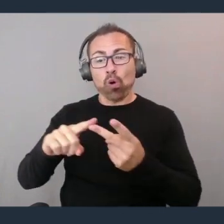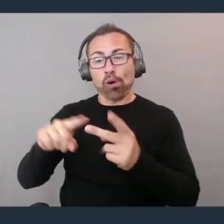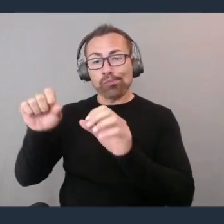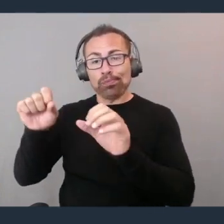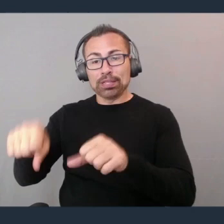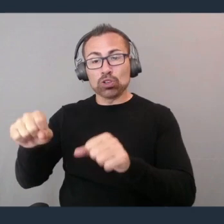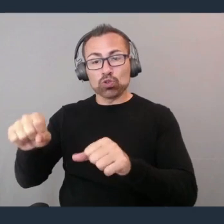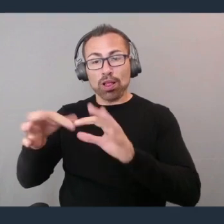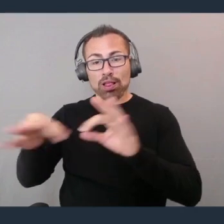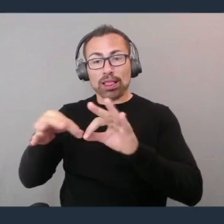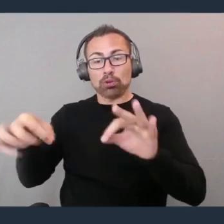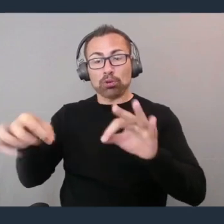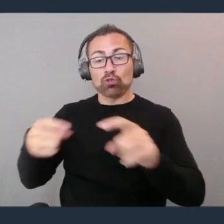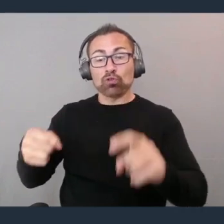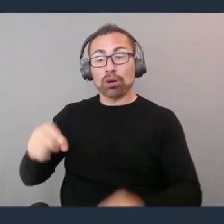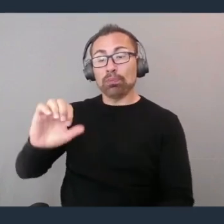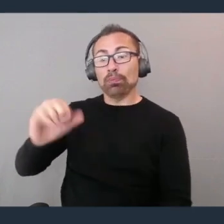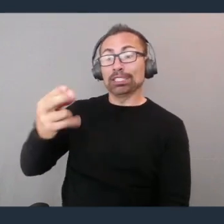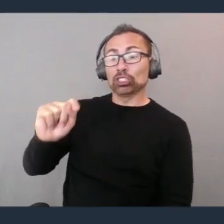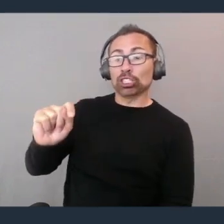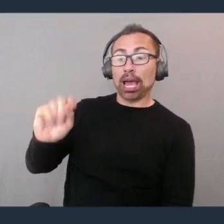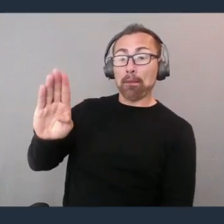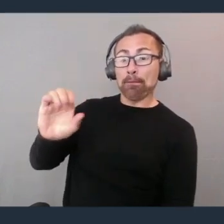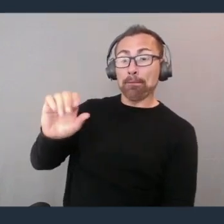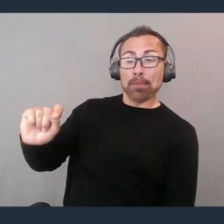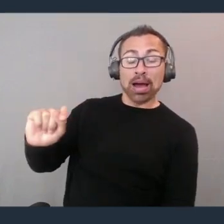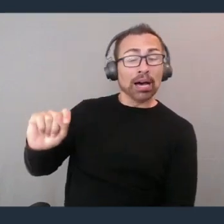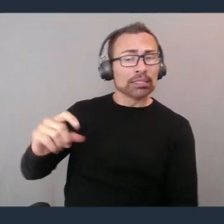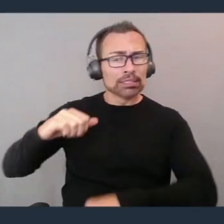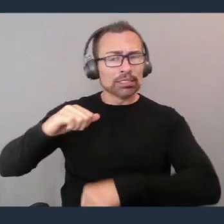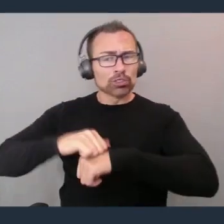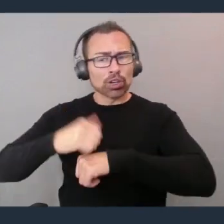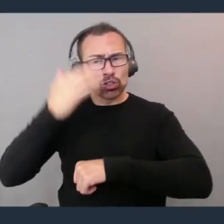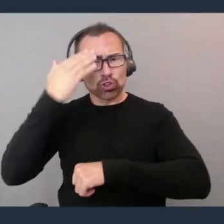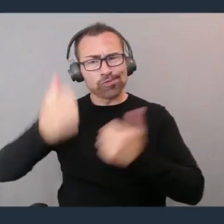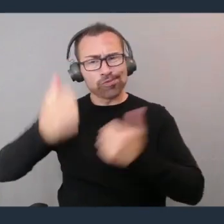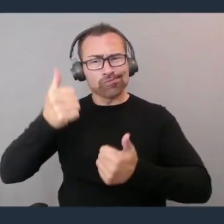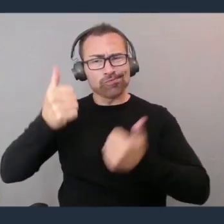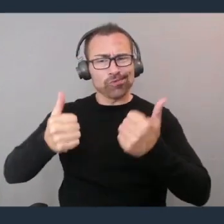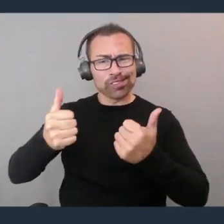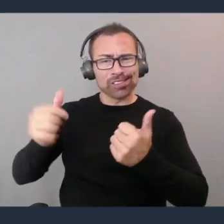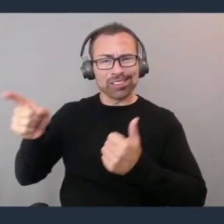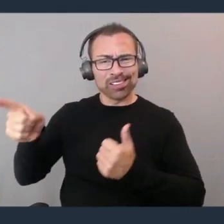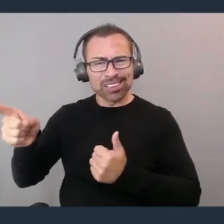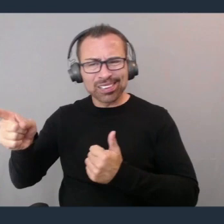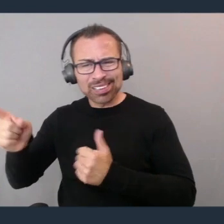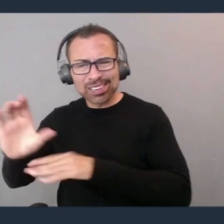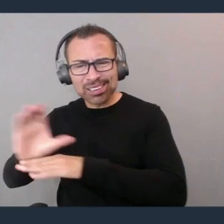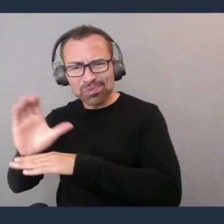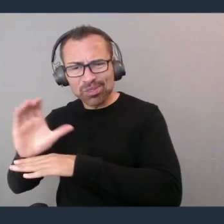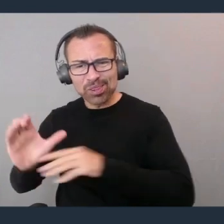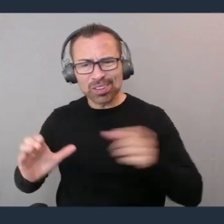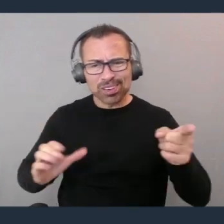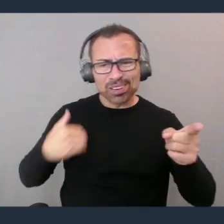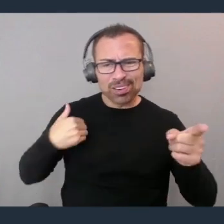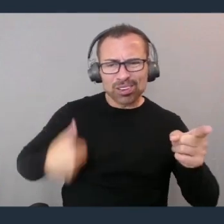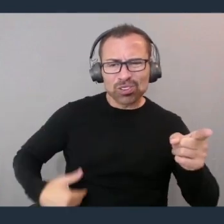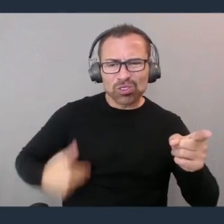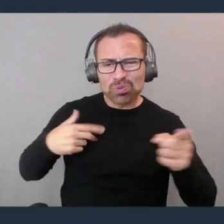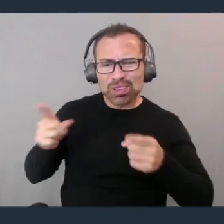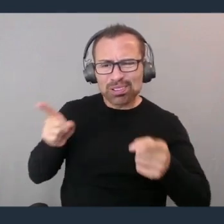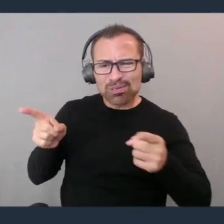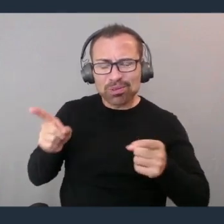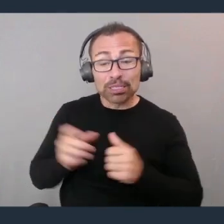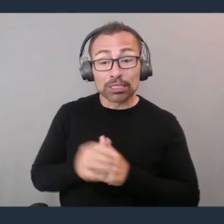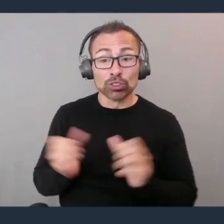chatbot from one of these, it's hard to differentiate between, a human and a computer. And, that has made the experience really,